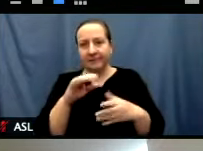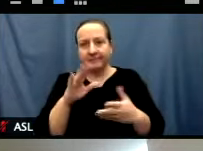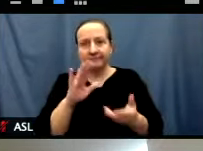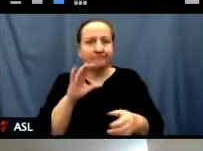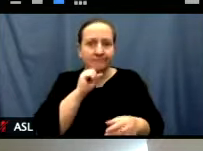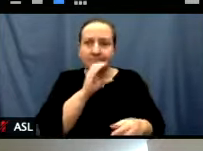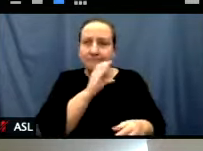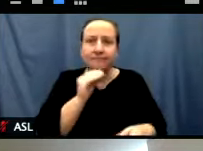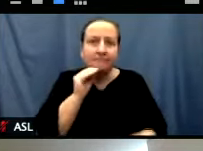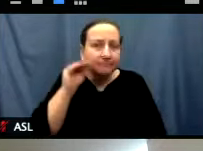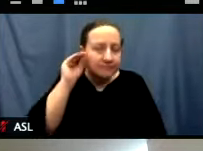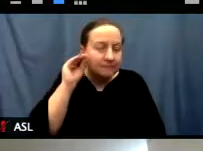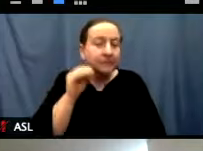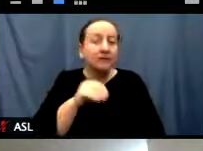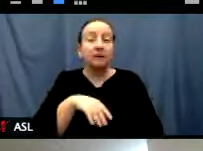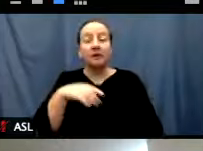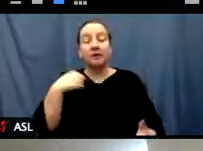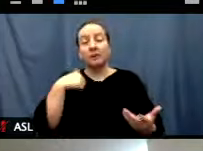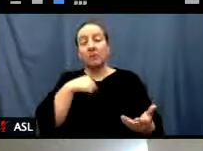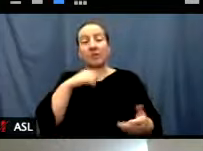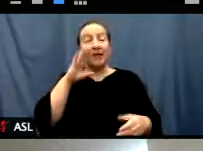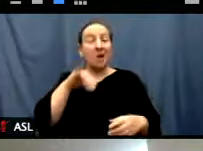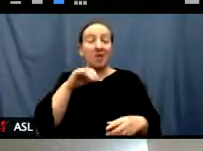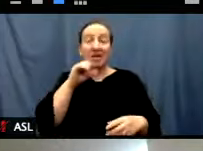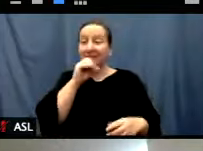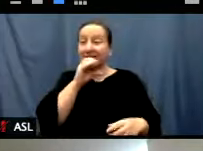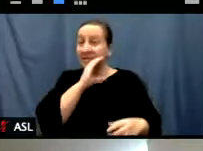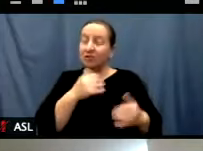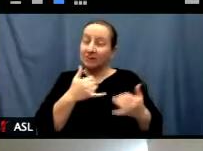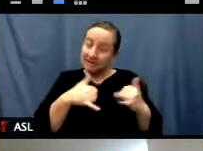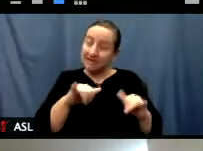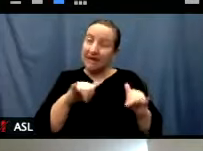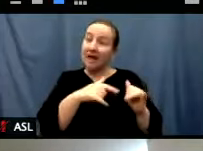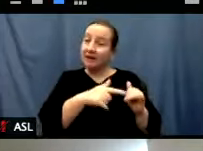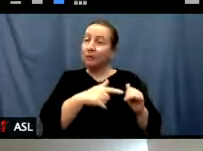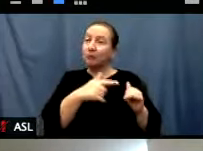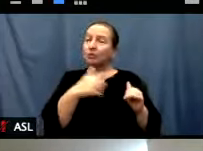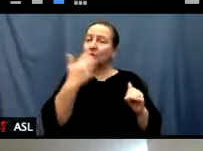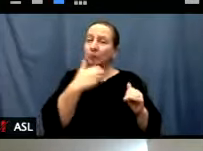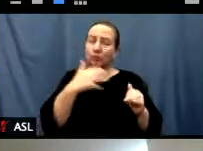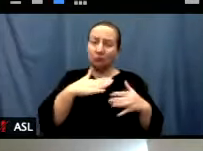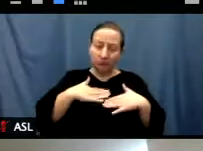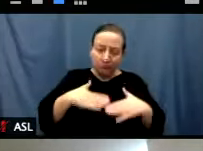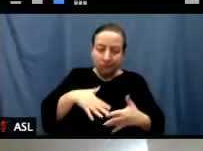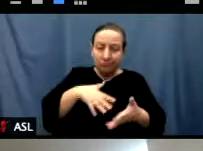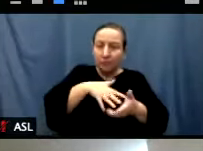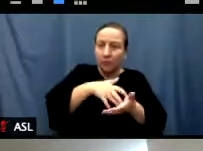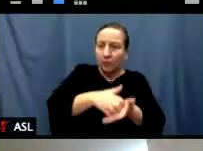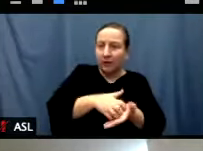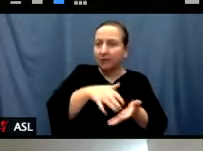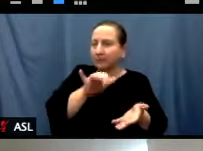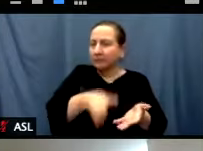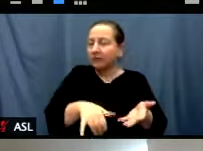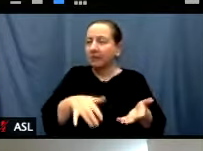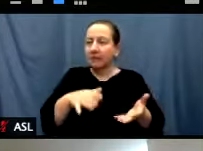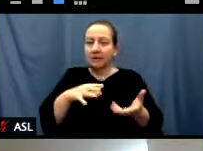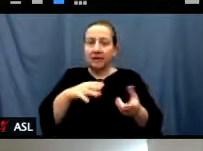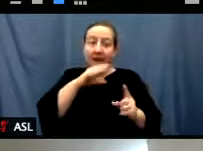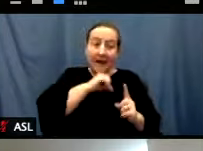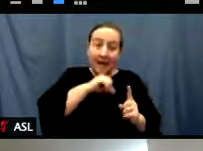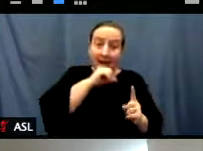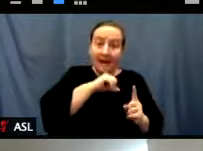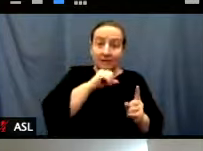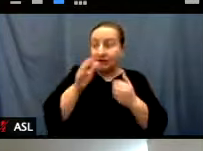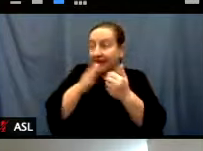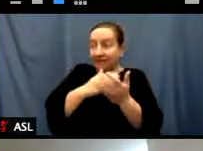seniors continue to be highly vulnerable to this infection. We know that age independent of chronic